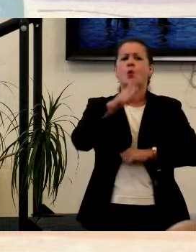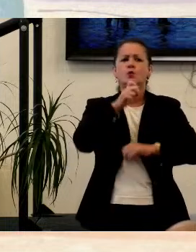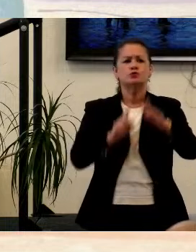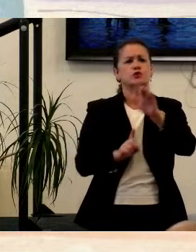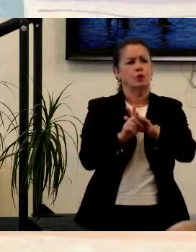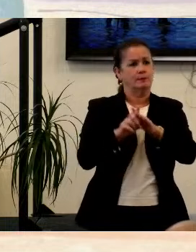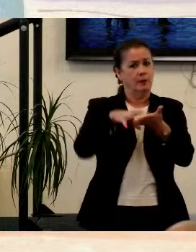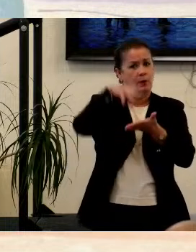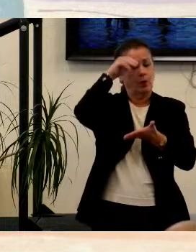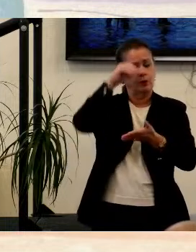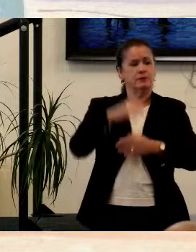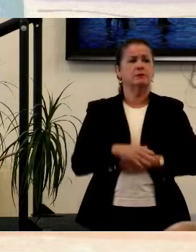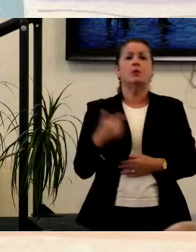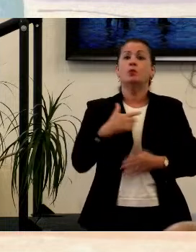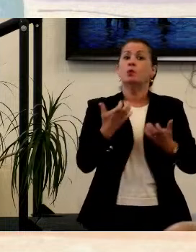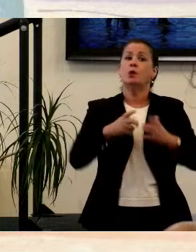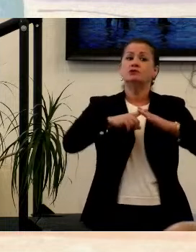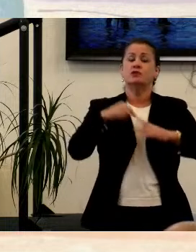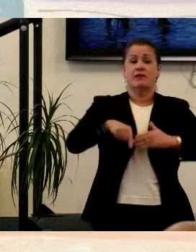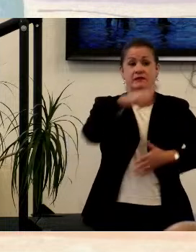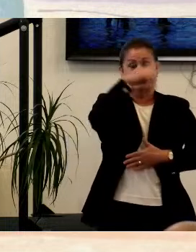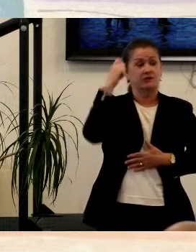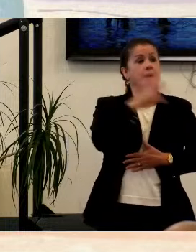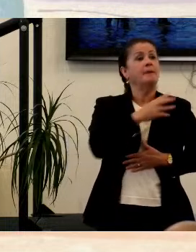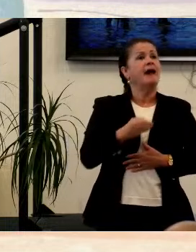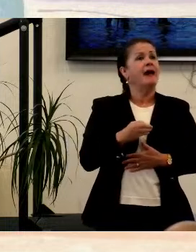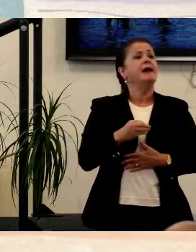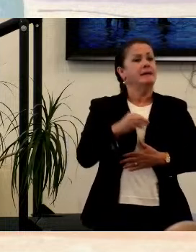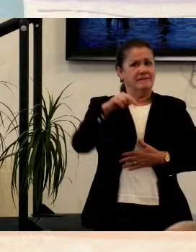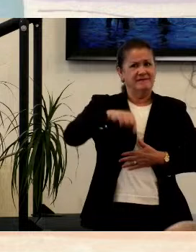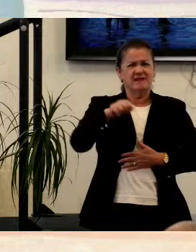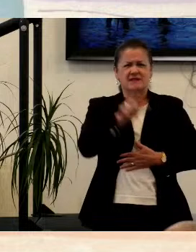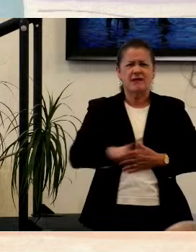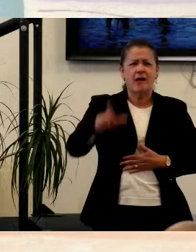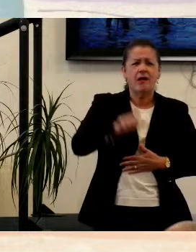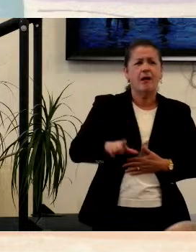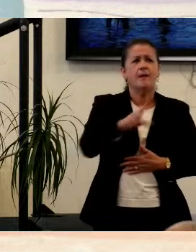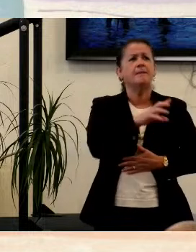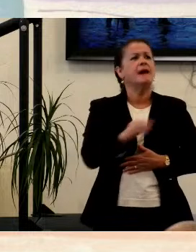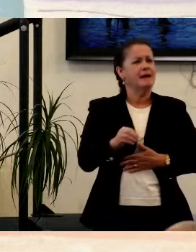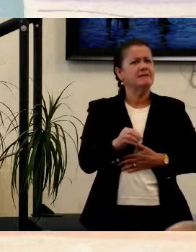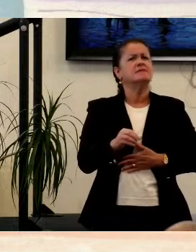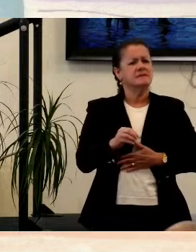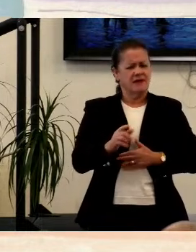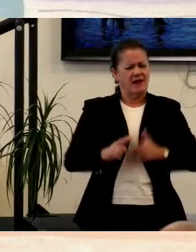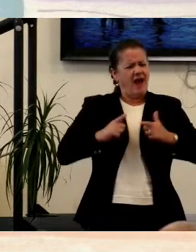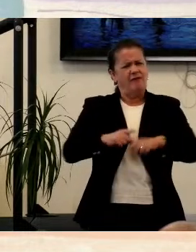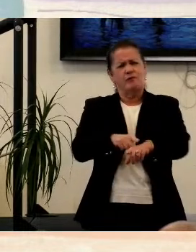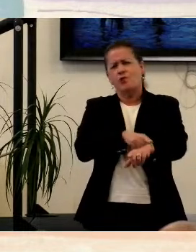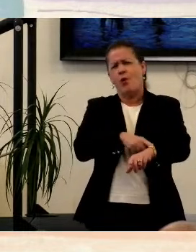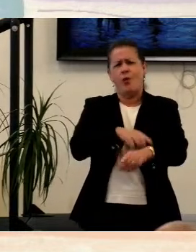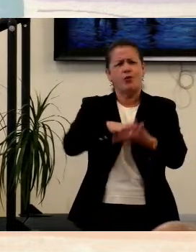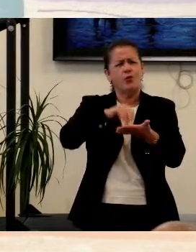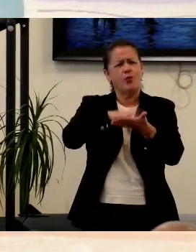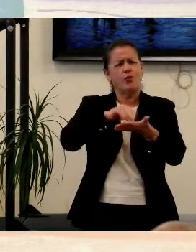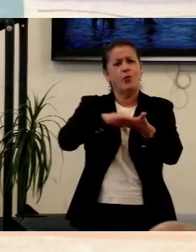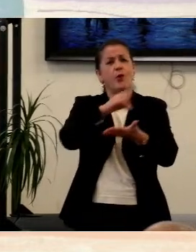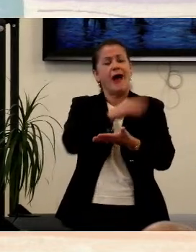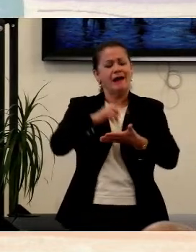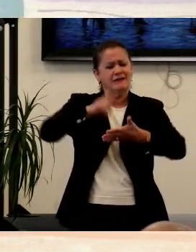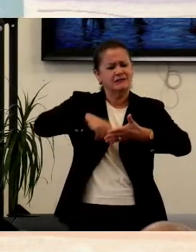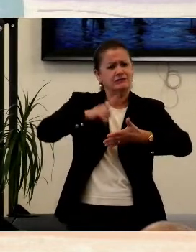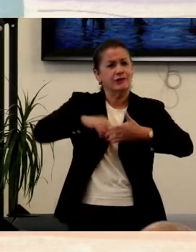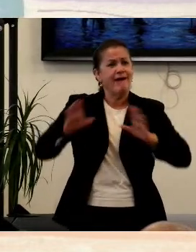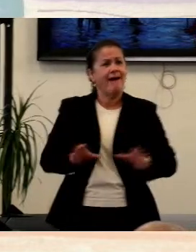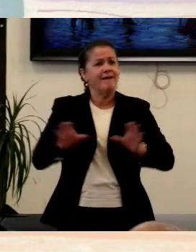this summer and fall to be about the library habit, the value and joy of lifelong learning, and about how literacy activities